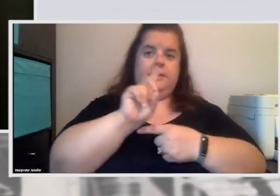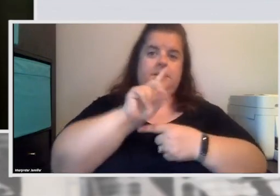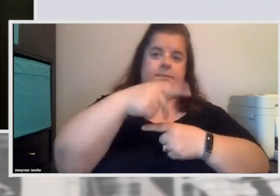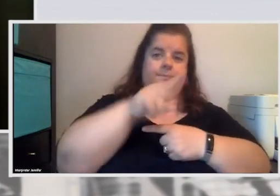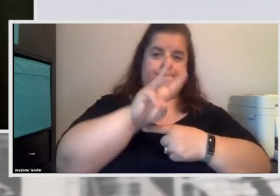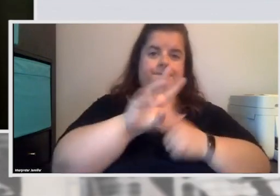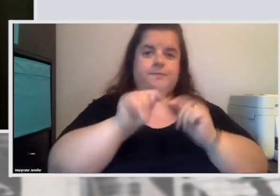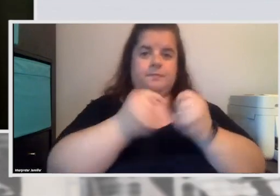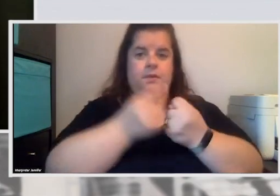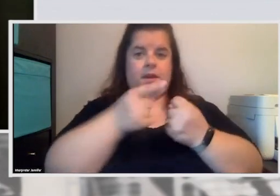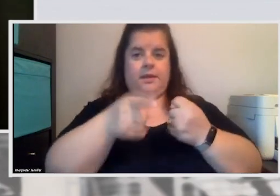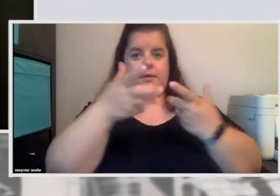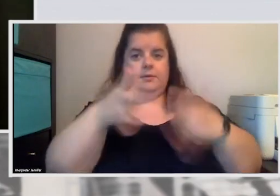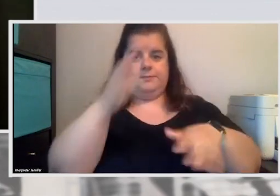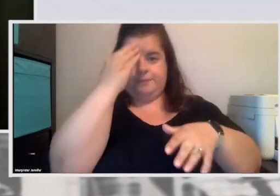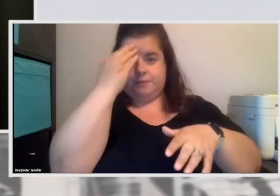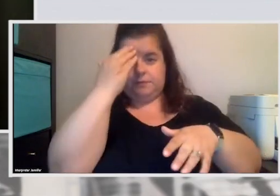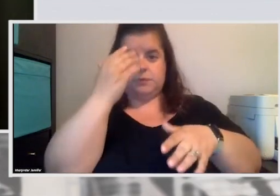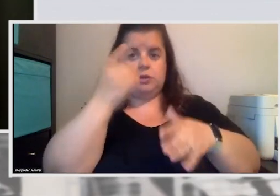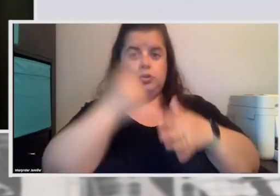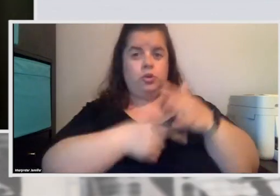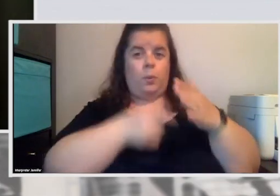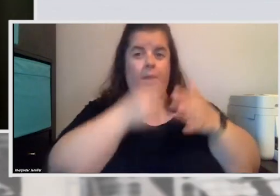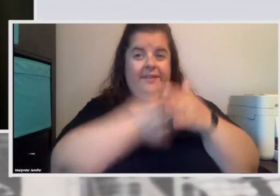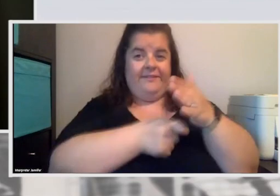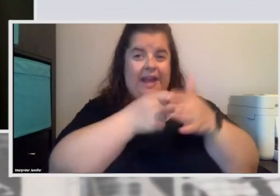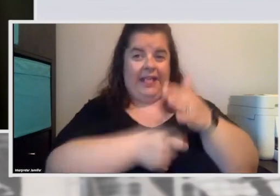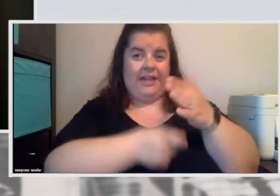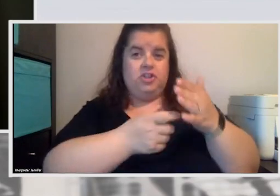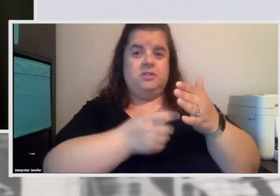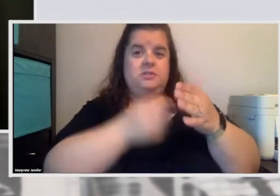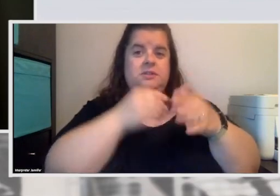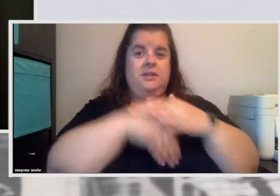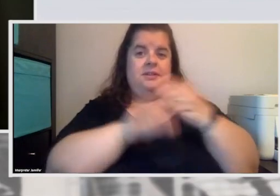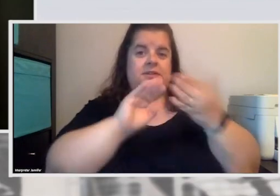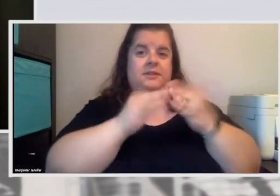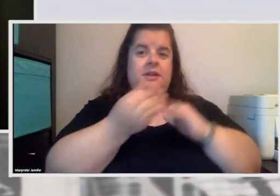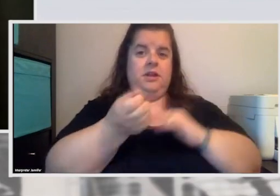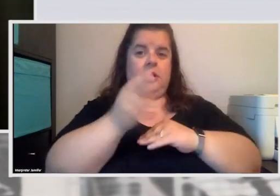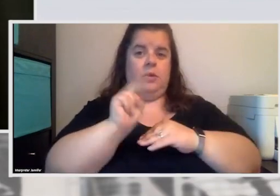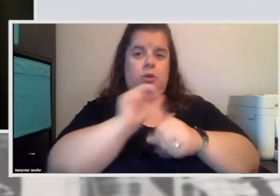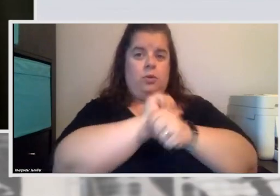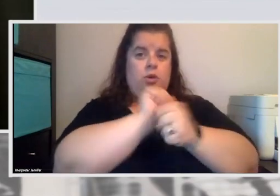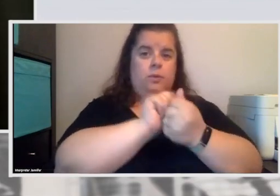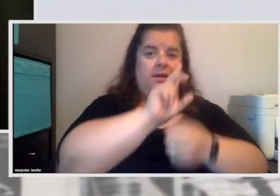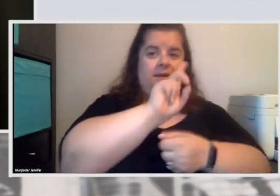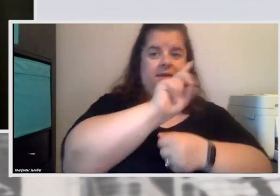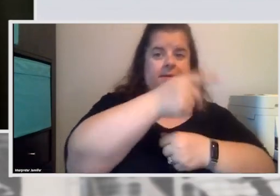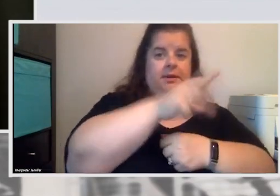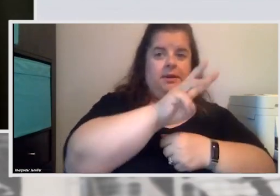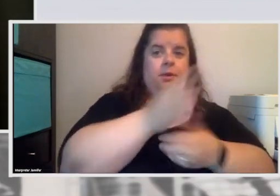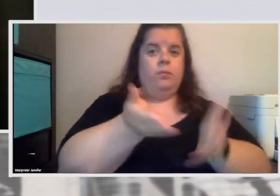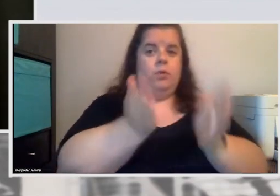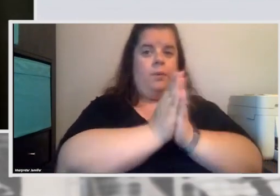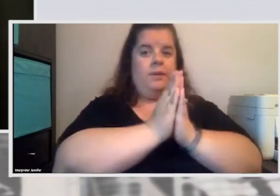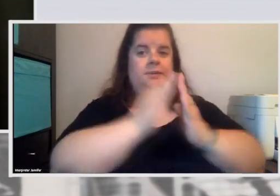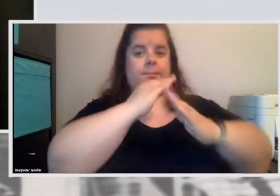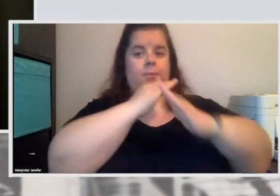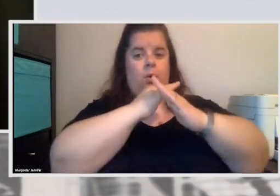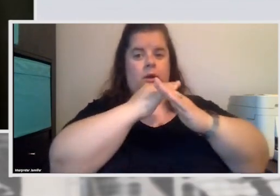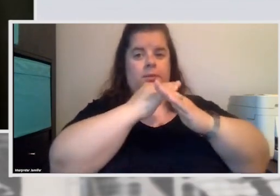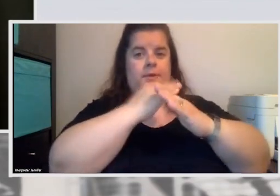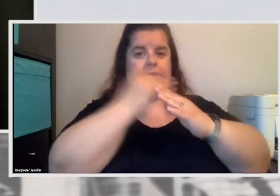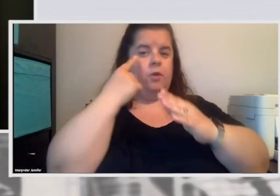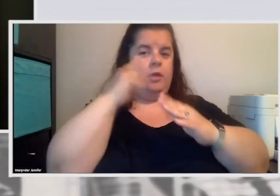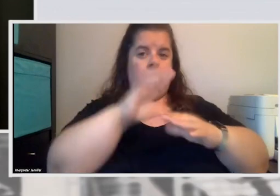what property maintenance violations exist on city-owned properties. We do work with DPW to request board up of those properties. We're trying to